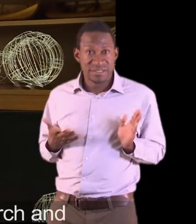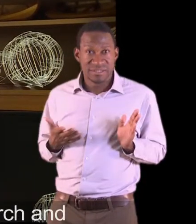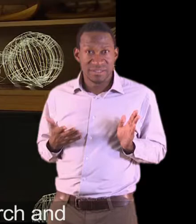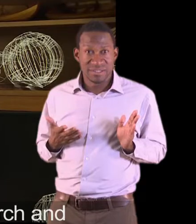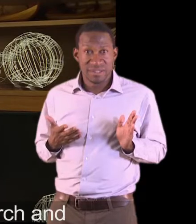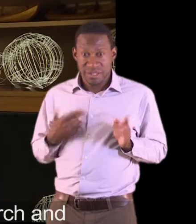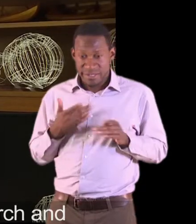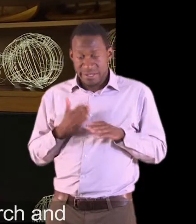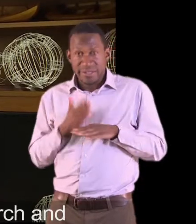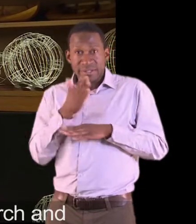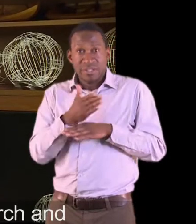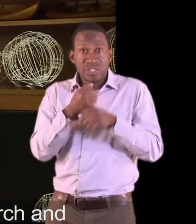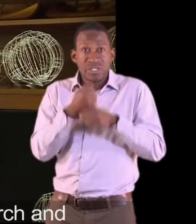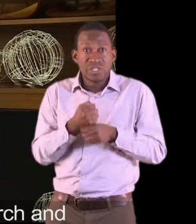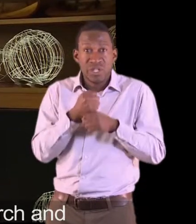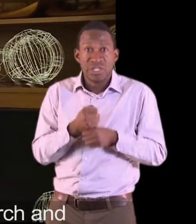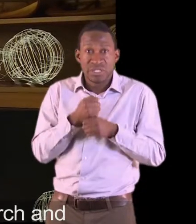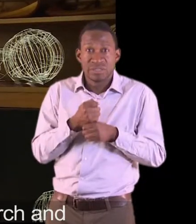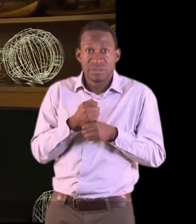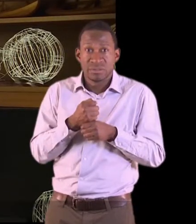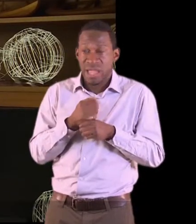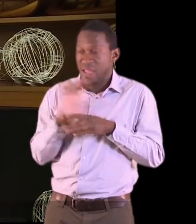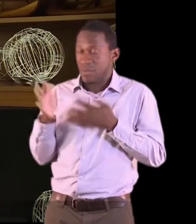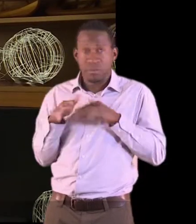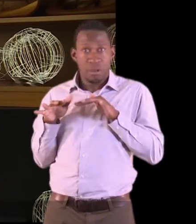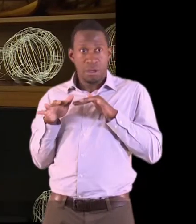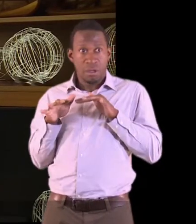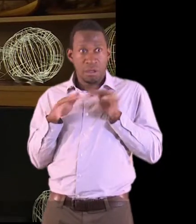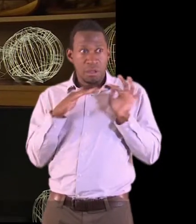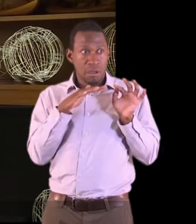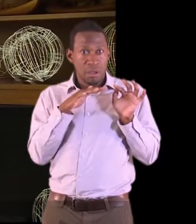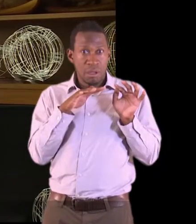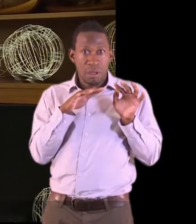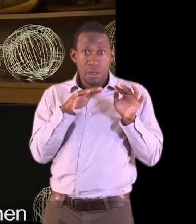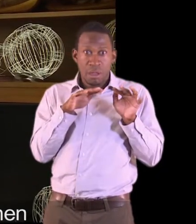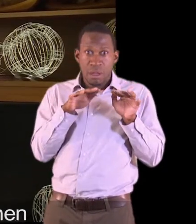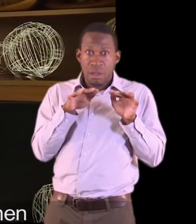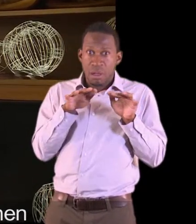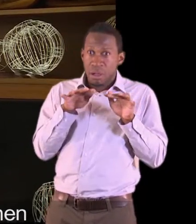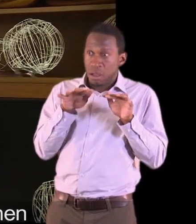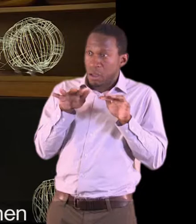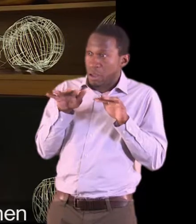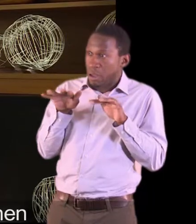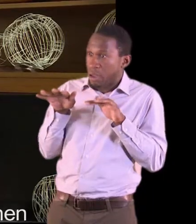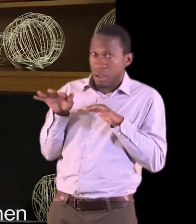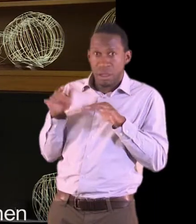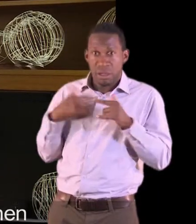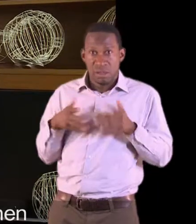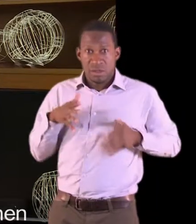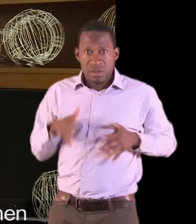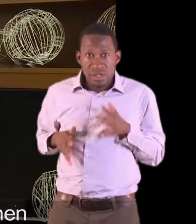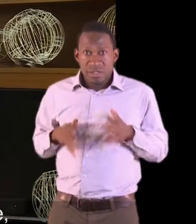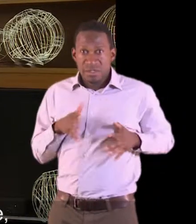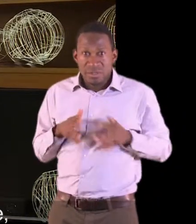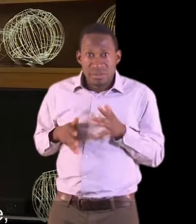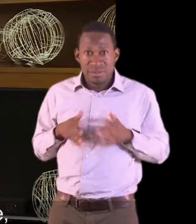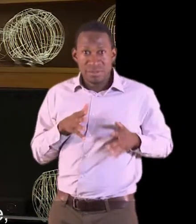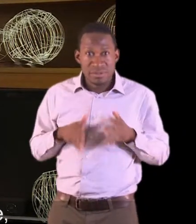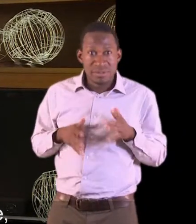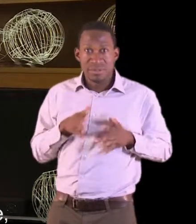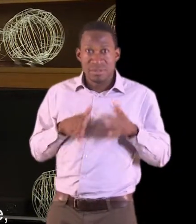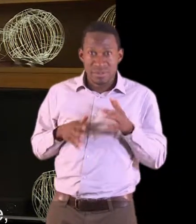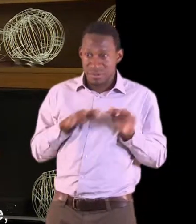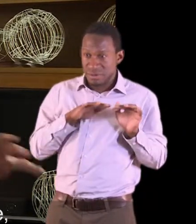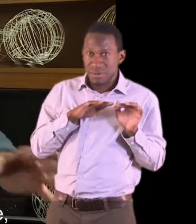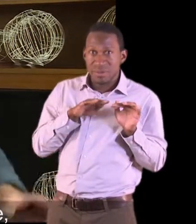And you went into the church and everybody stopped and looked at you as you staggered down the aisle. You know what it is when people are going into church, going down